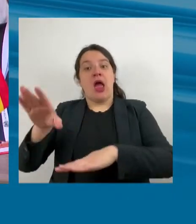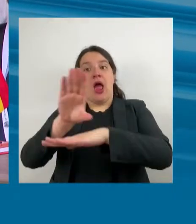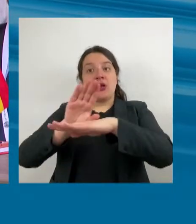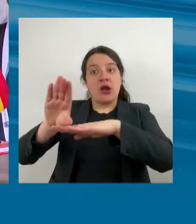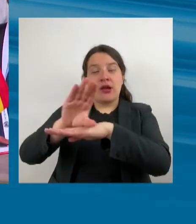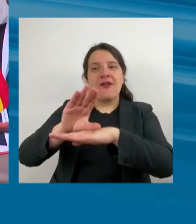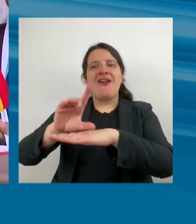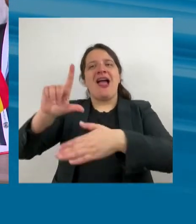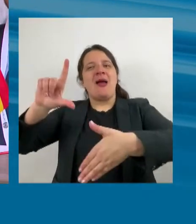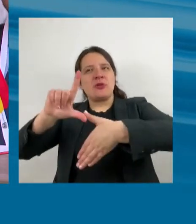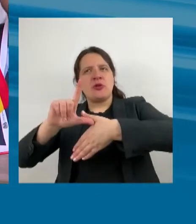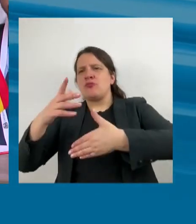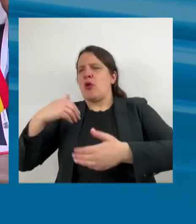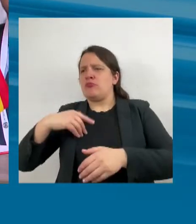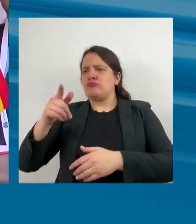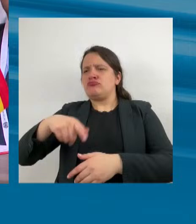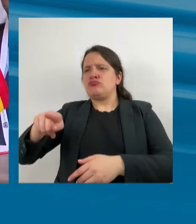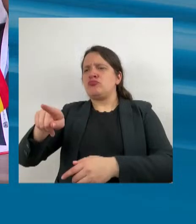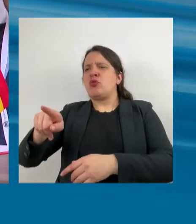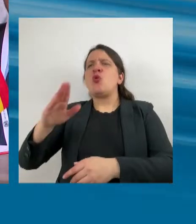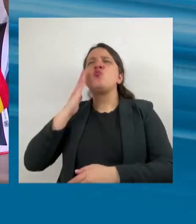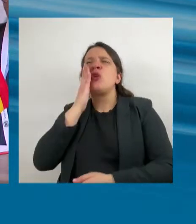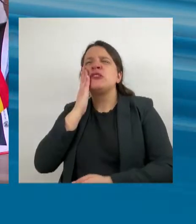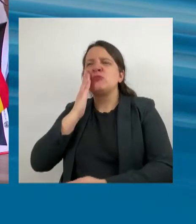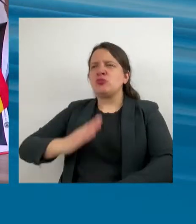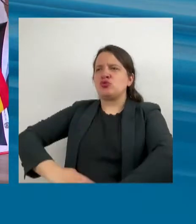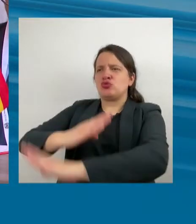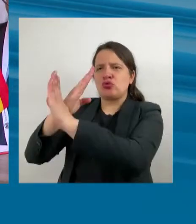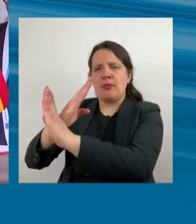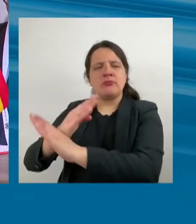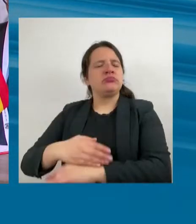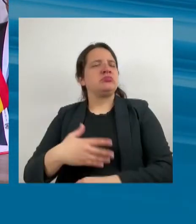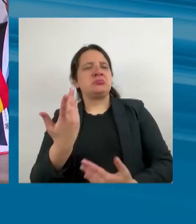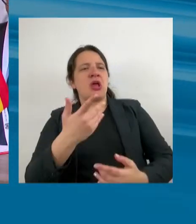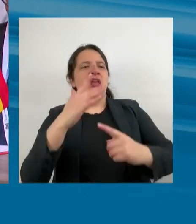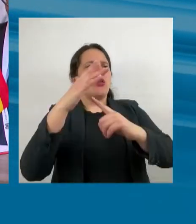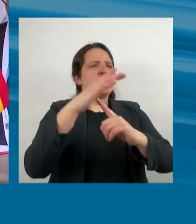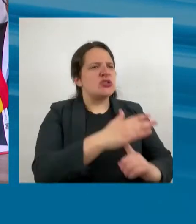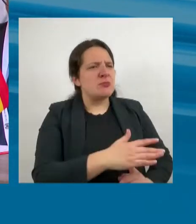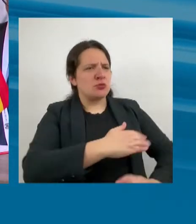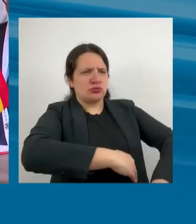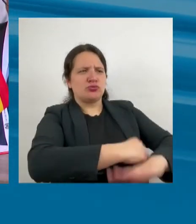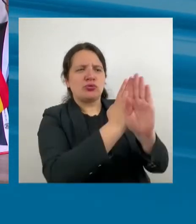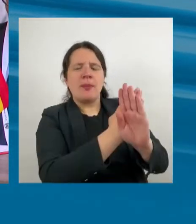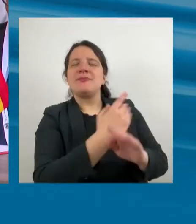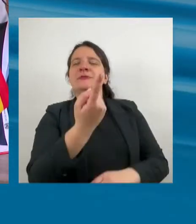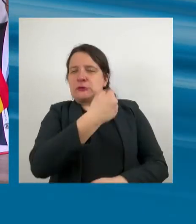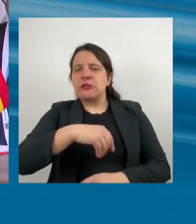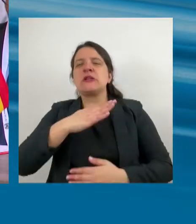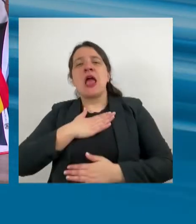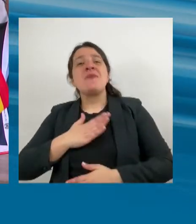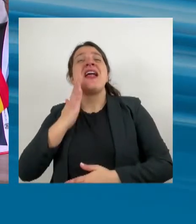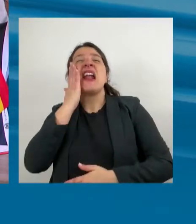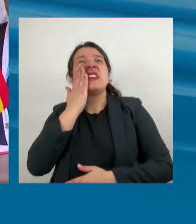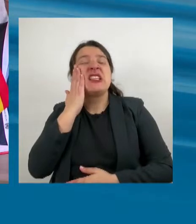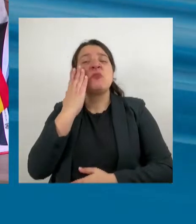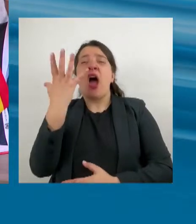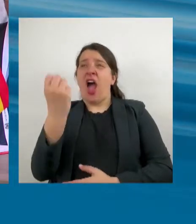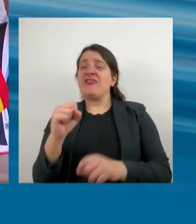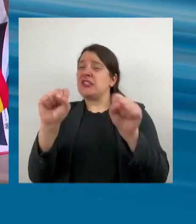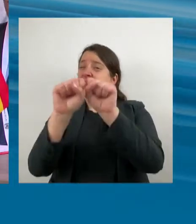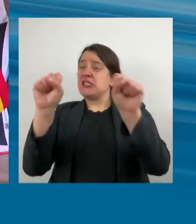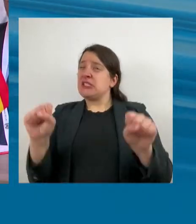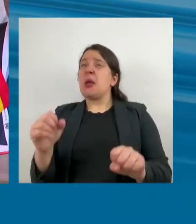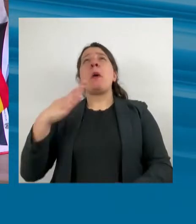and inclusion, recognizing that systemic racism is not only a moral issue, but also